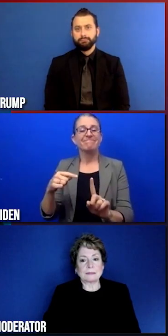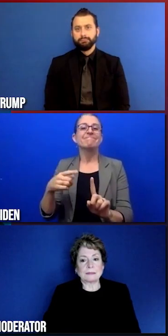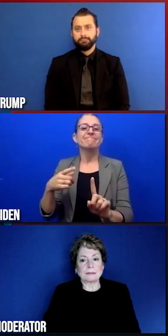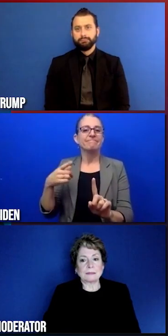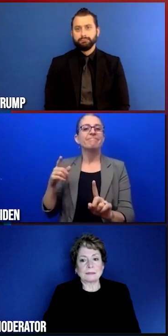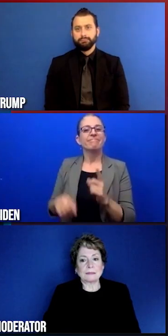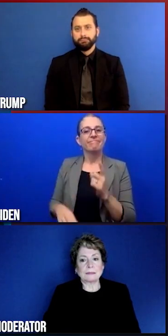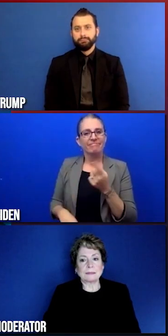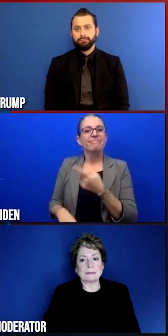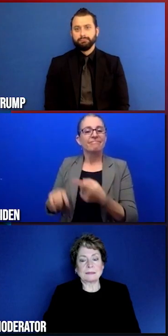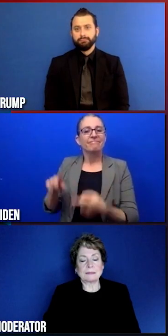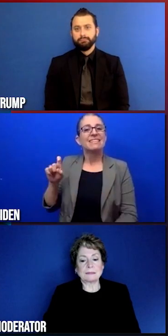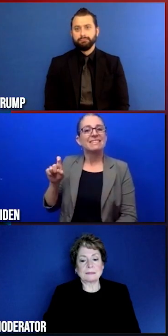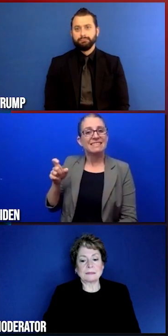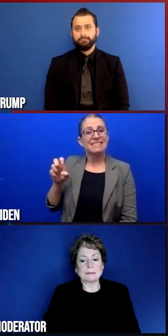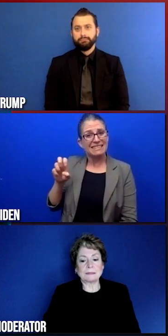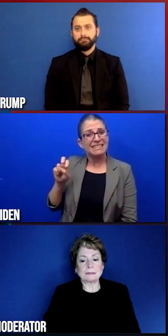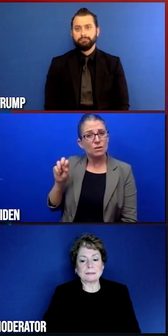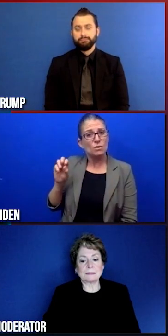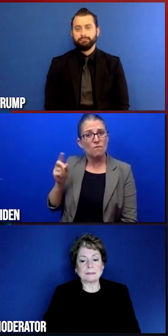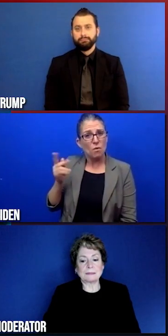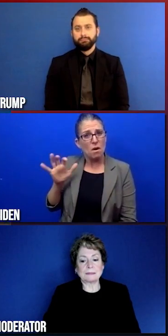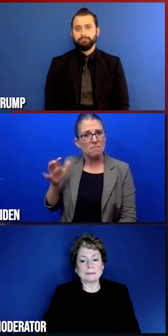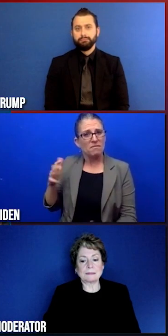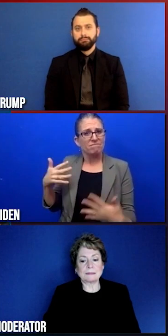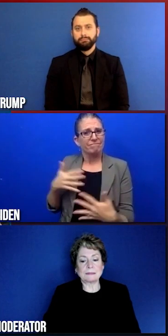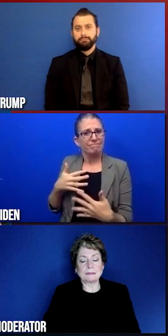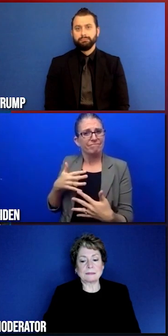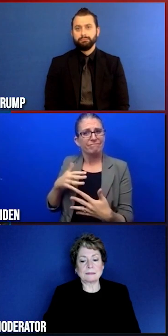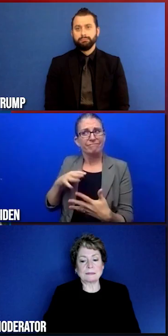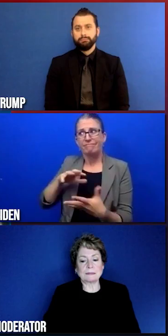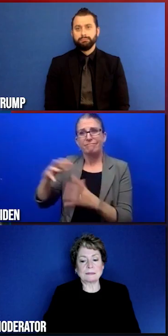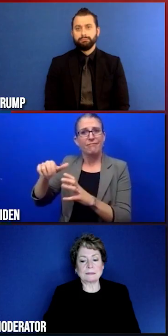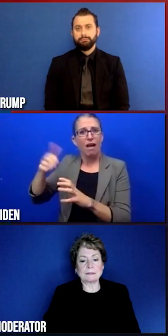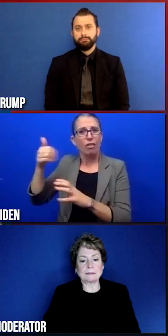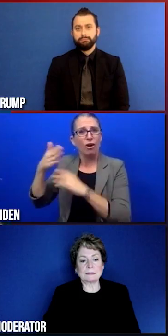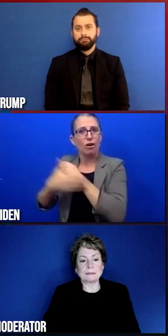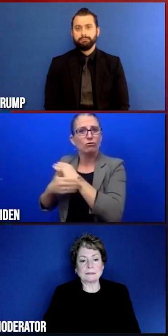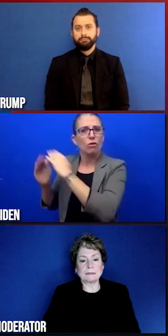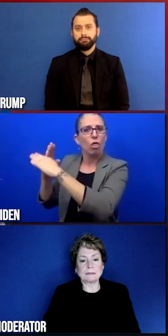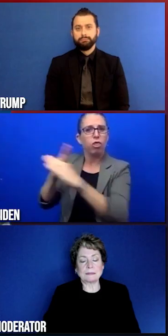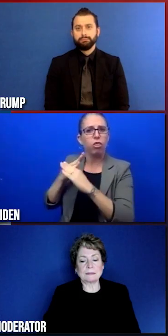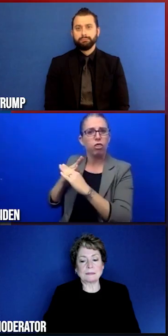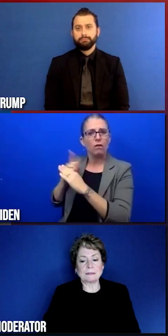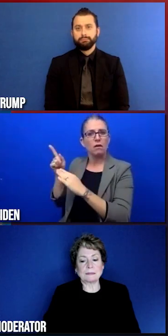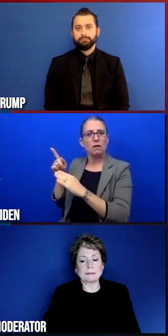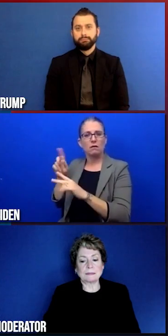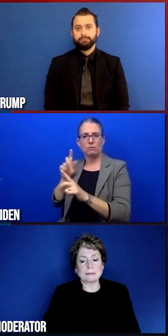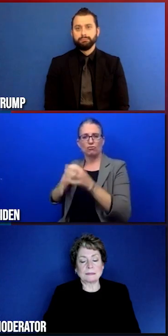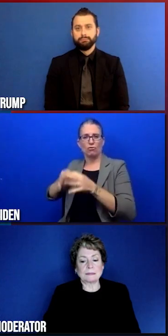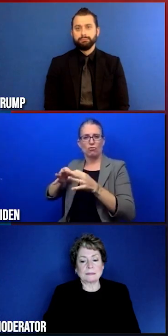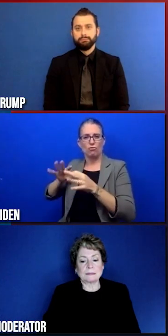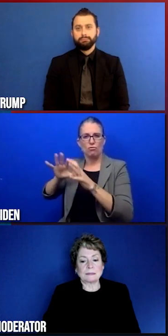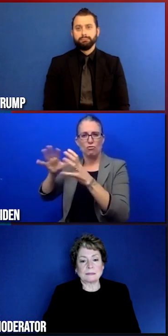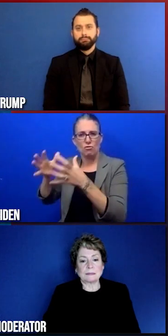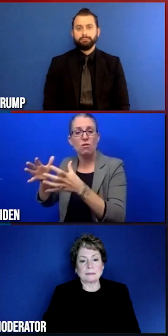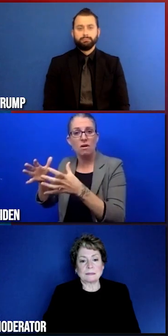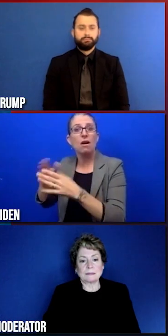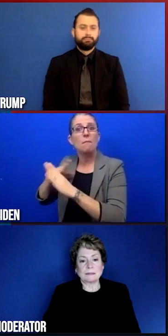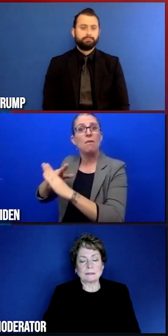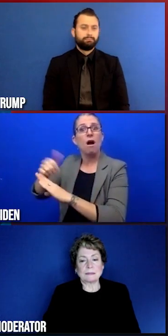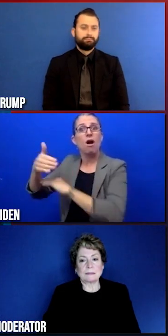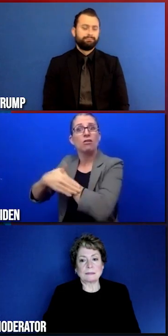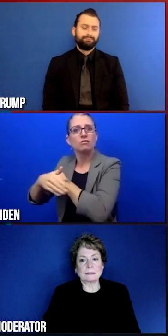that. In addition to that, what he did, he made sure that we had 44 people that were in there in China trying to get to Wuhan to determine